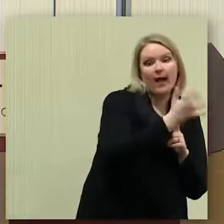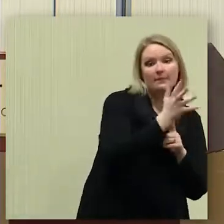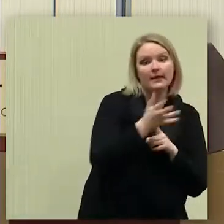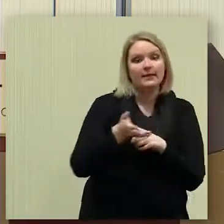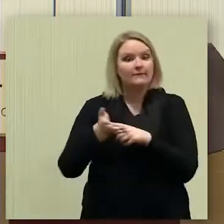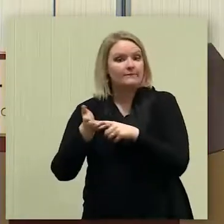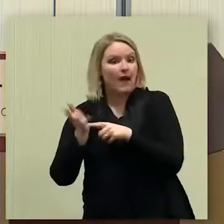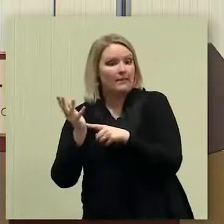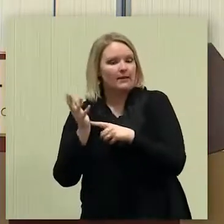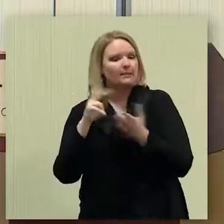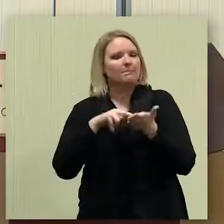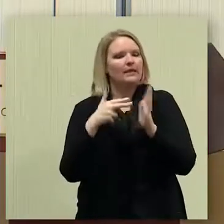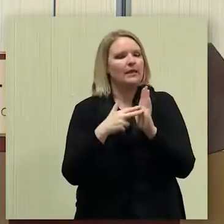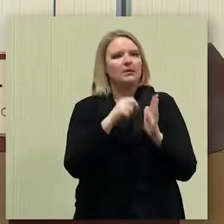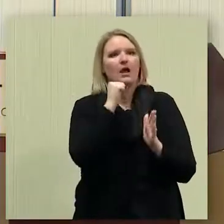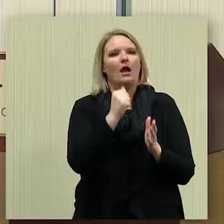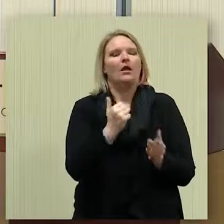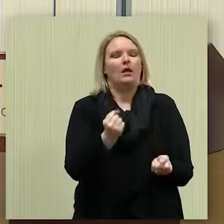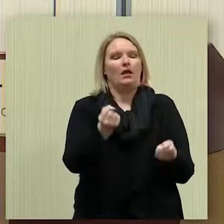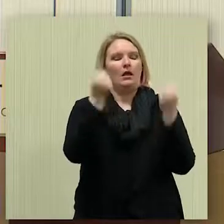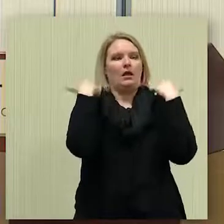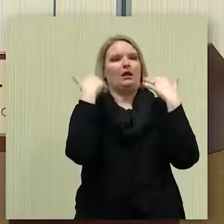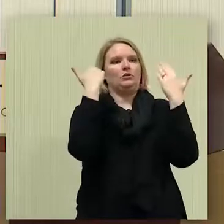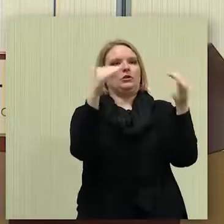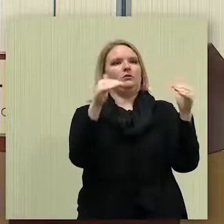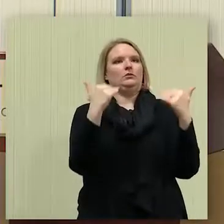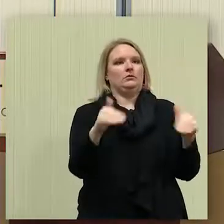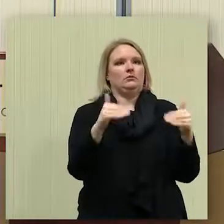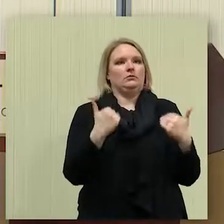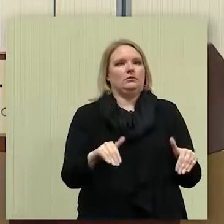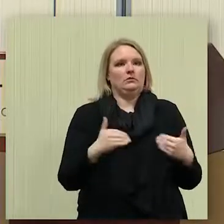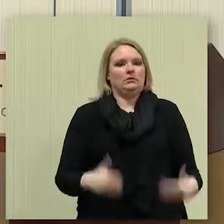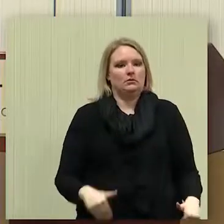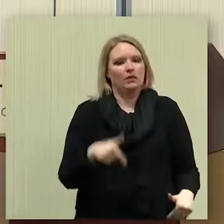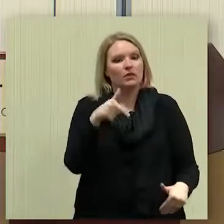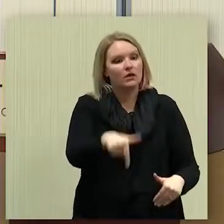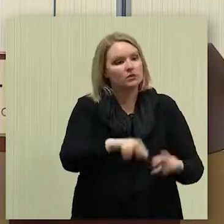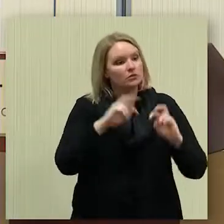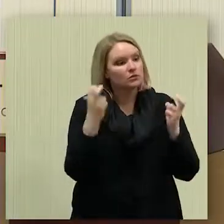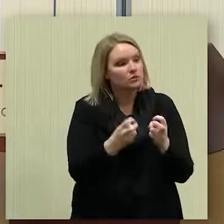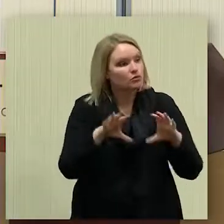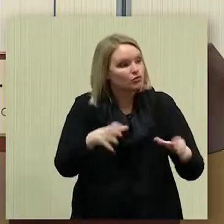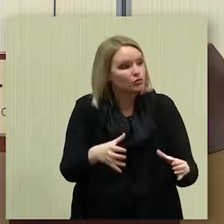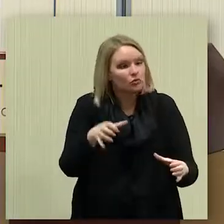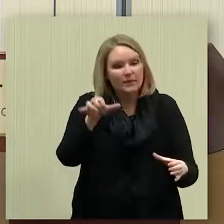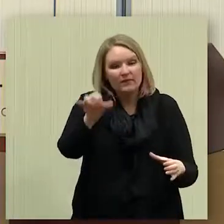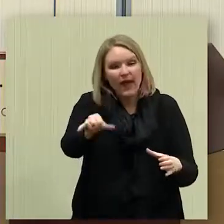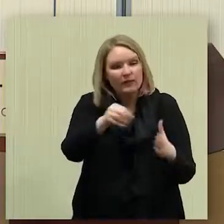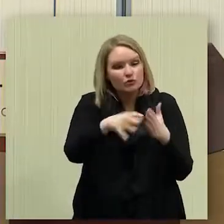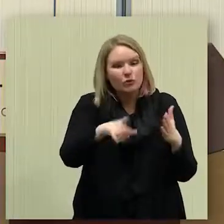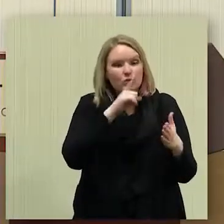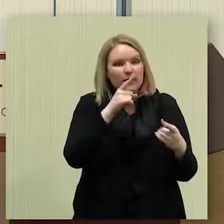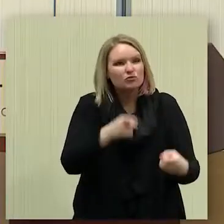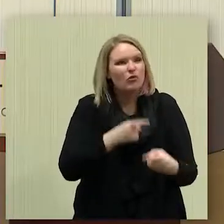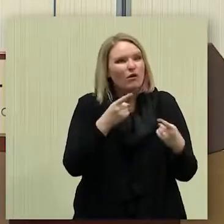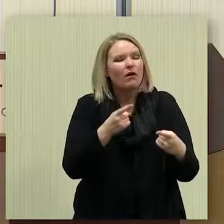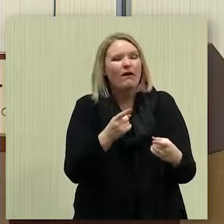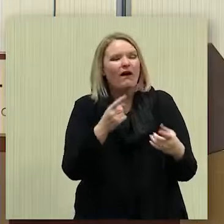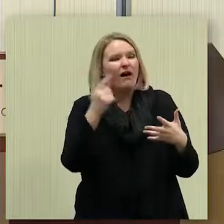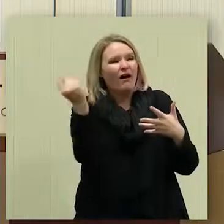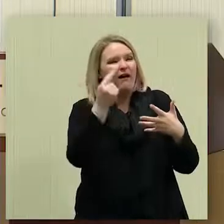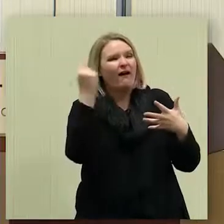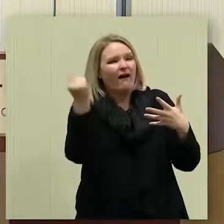5 minutes. So there aren't so many changes if this year's group of children or this particular child is really struggling with that